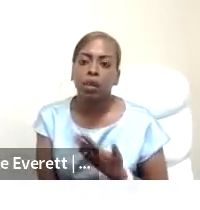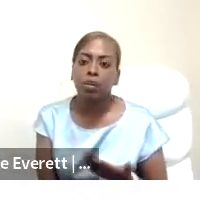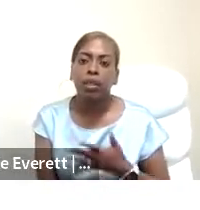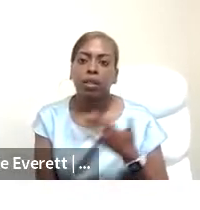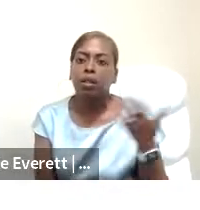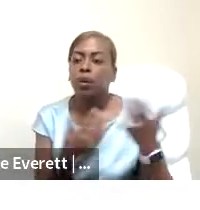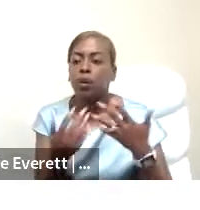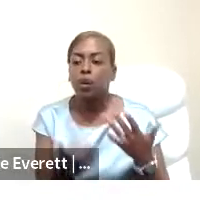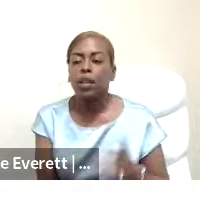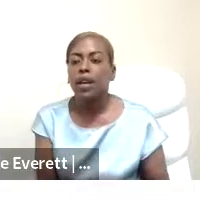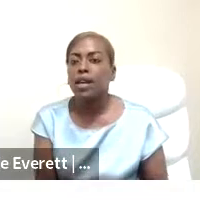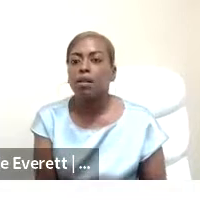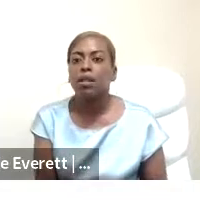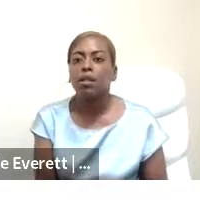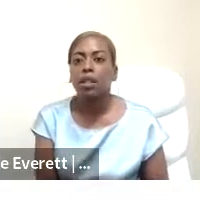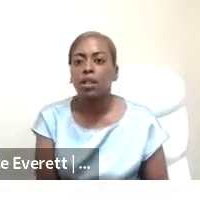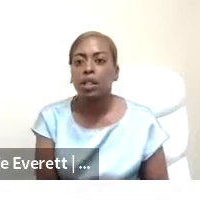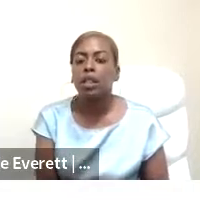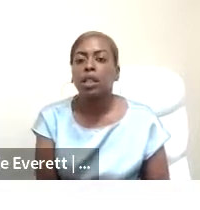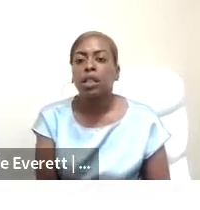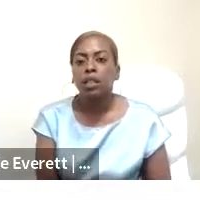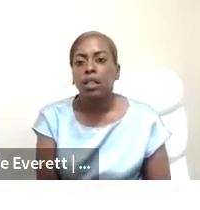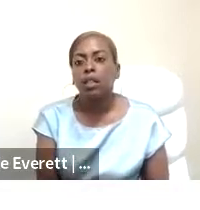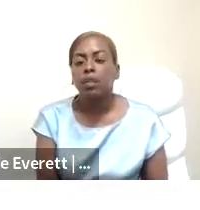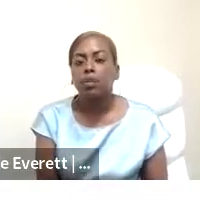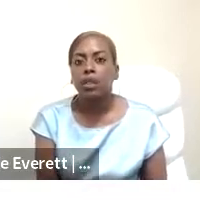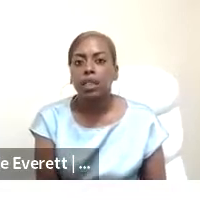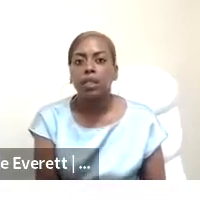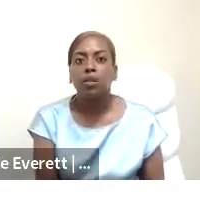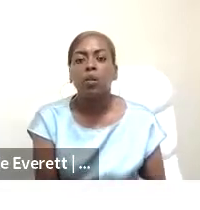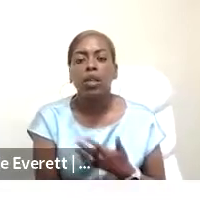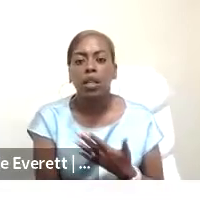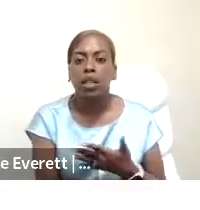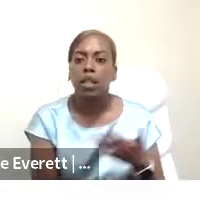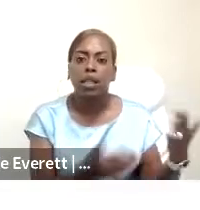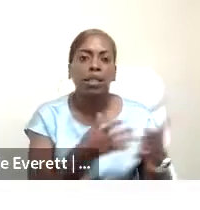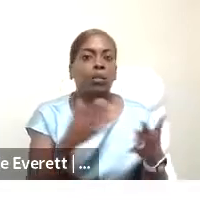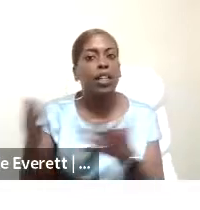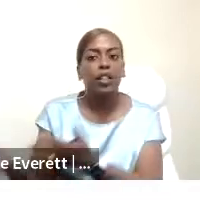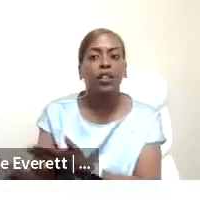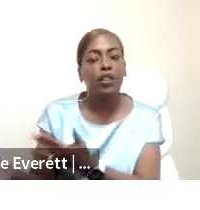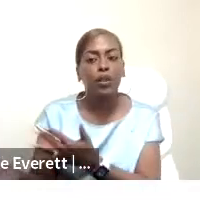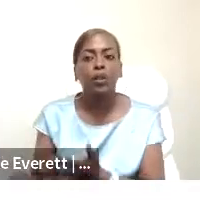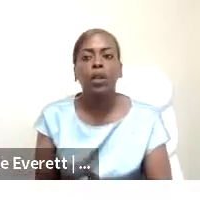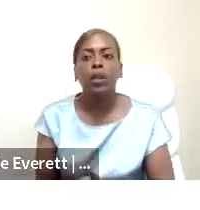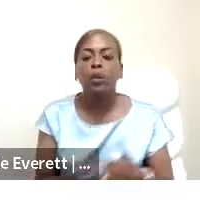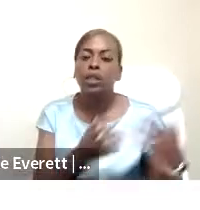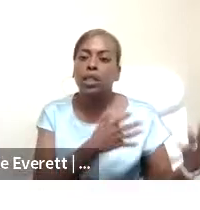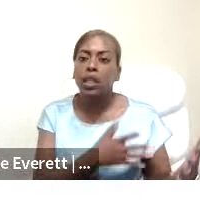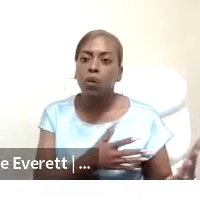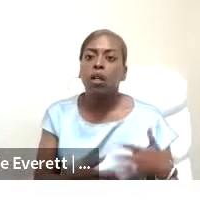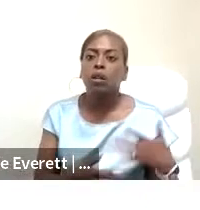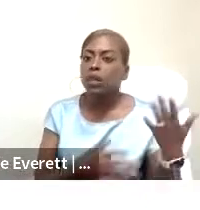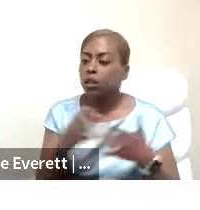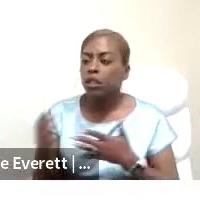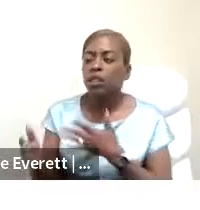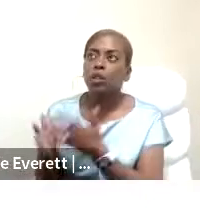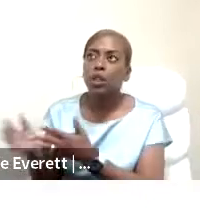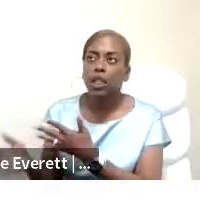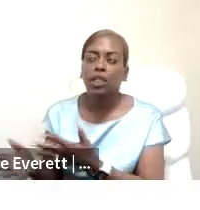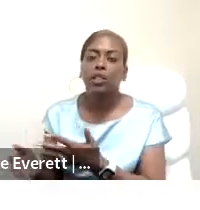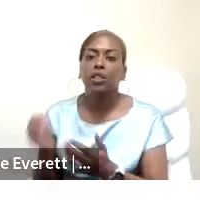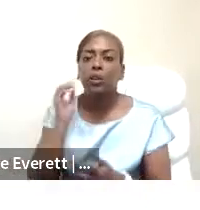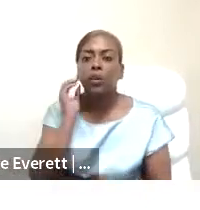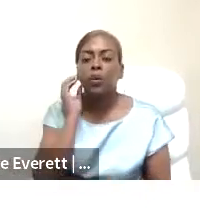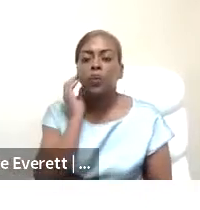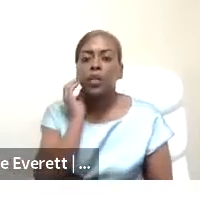If criminal complaints go here, we're working that out. So there are the complaints, and this is why year 2, we did year 1 and we're still gonna do